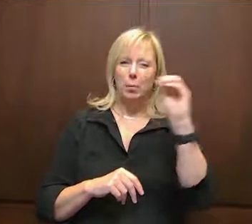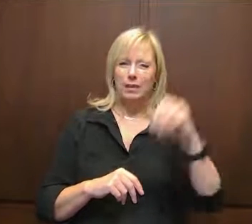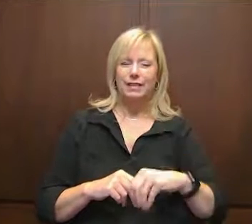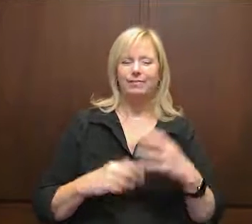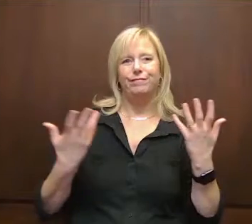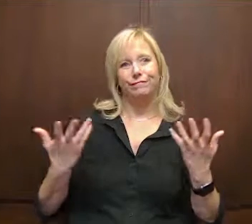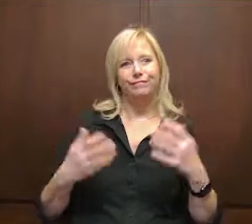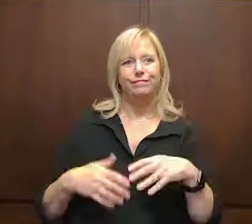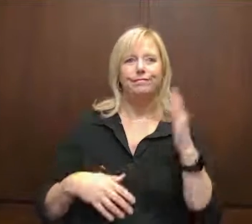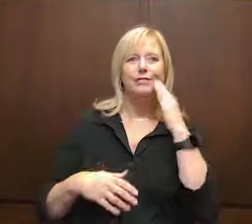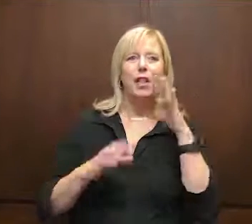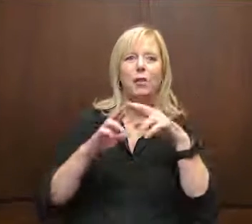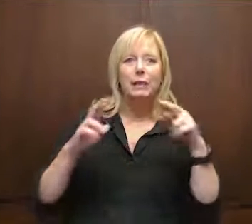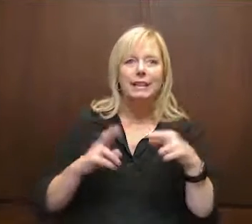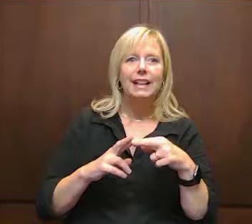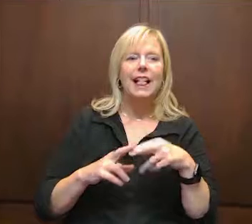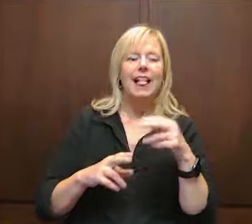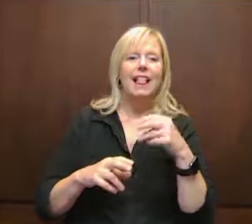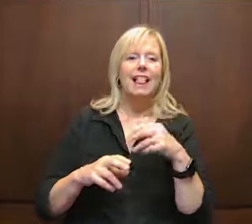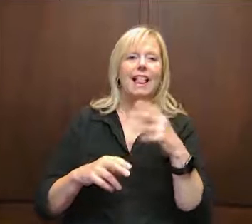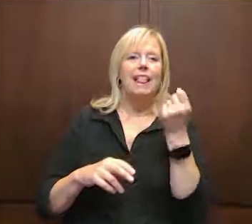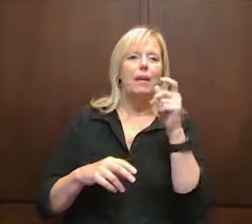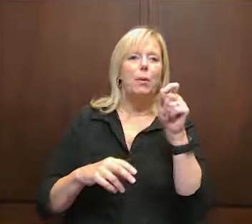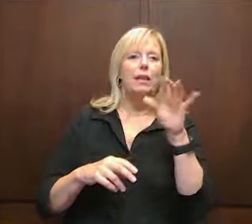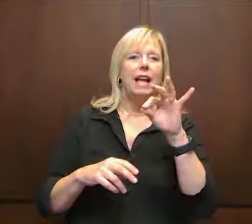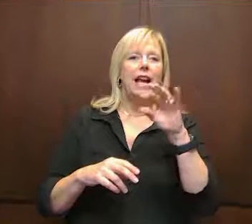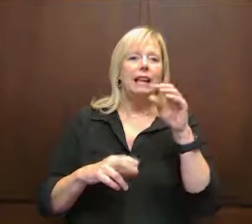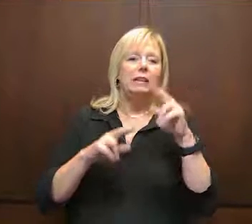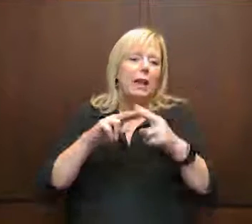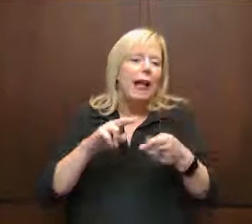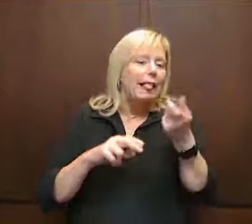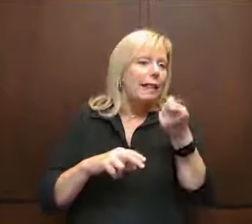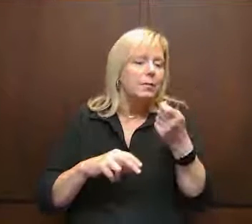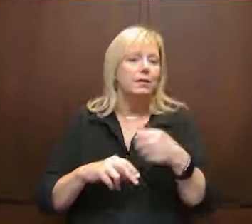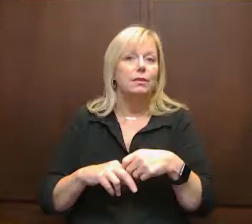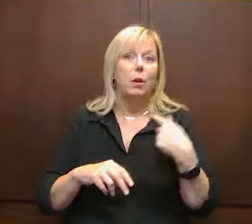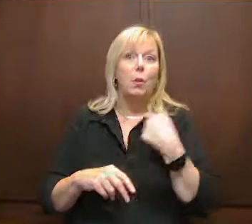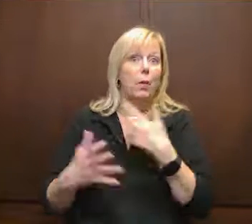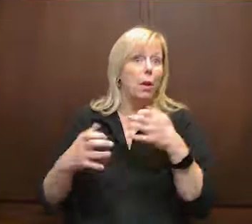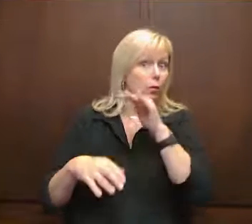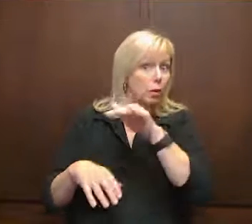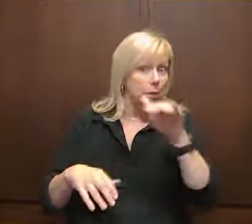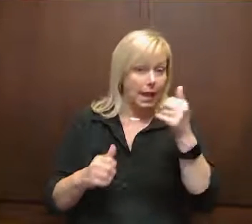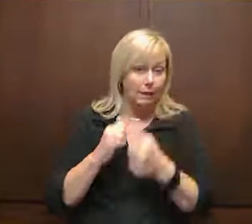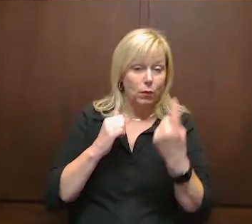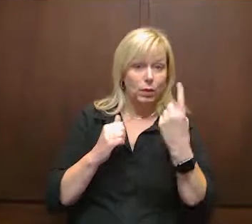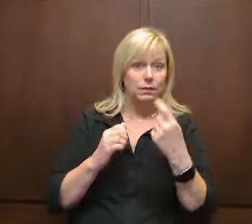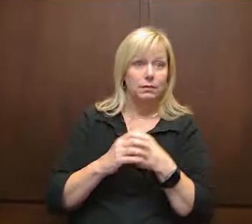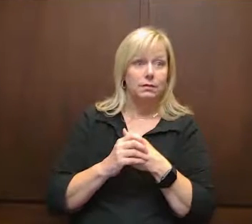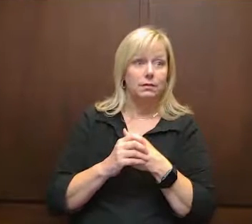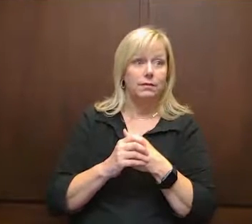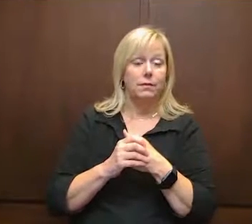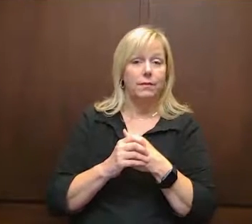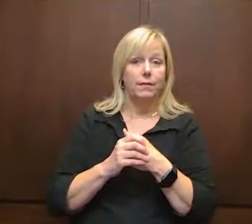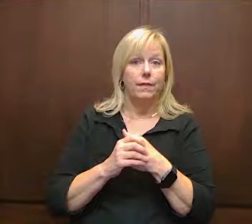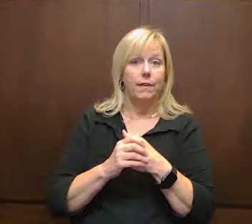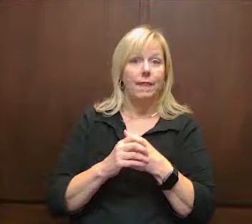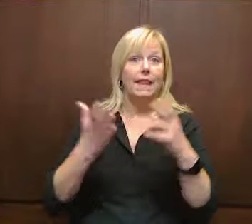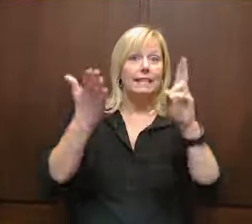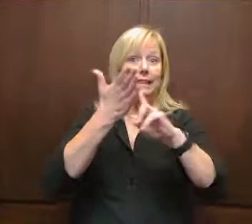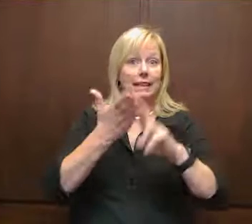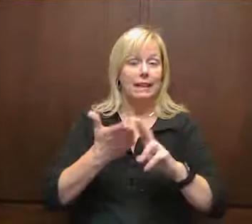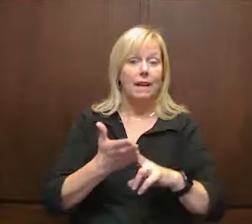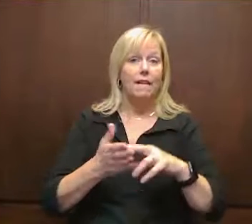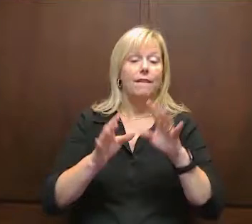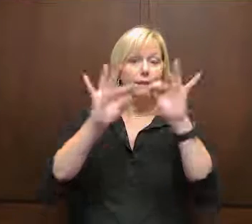the regional 11.9 went down just a little bit. We want to remind everybody the sign-up form for